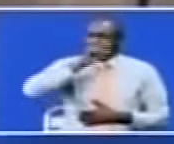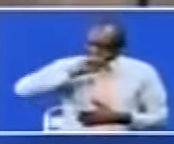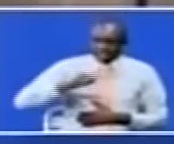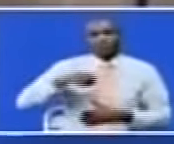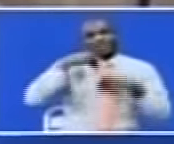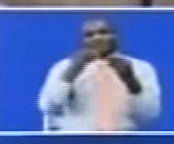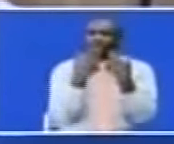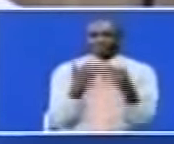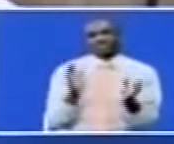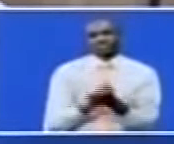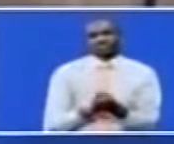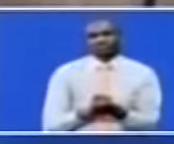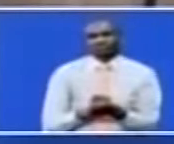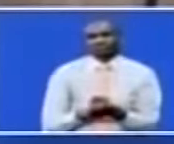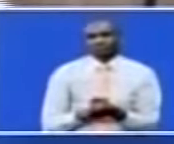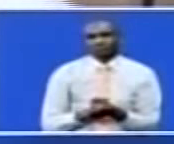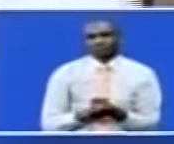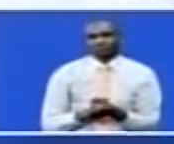sana.